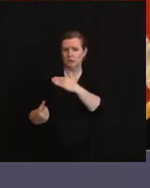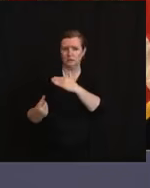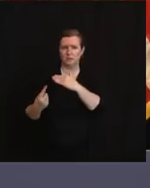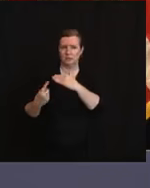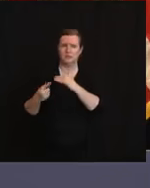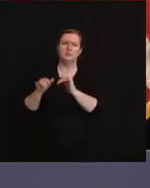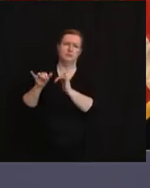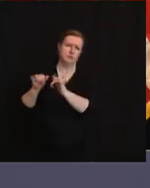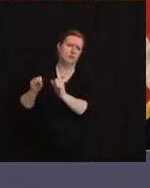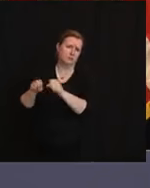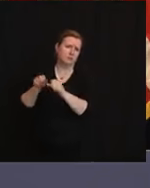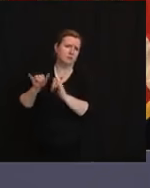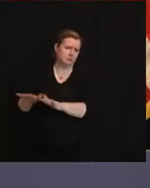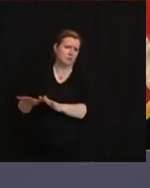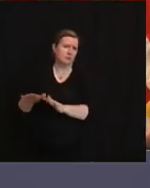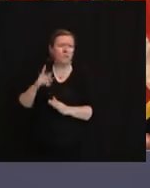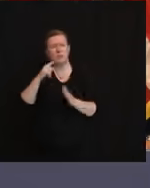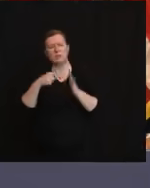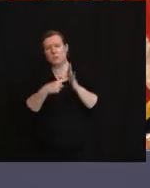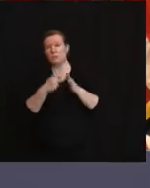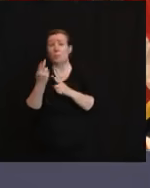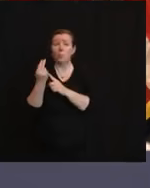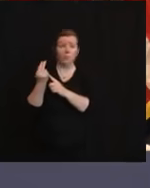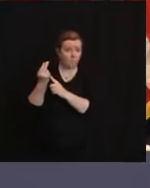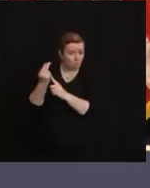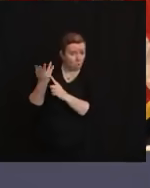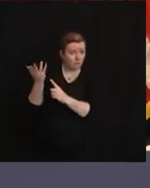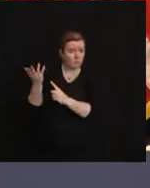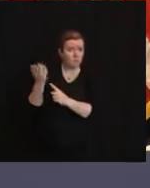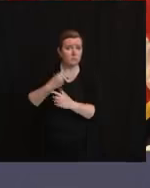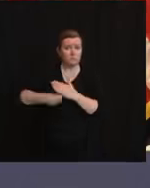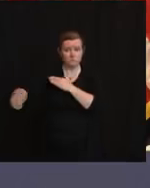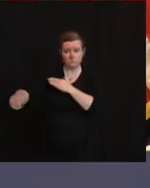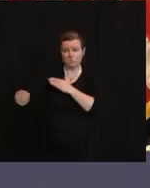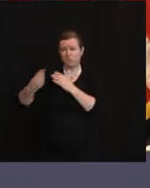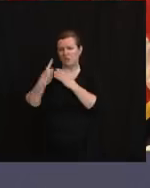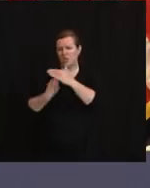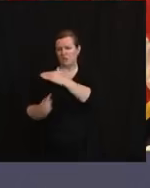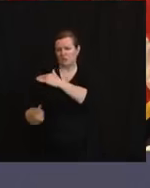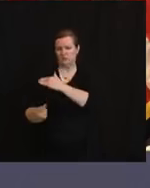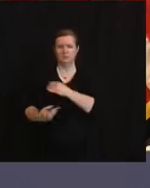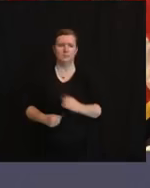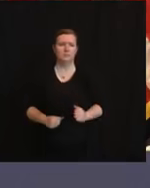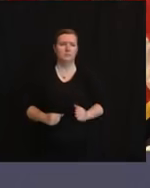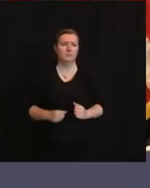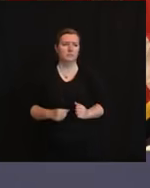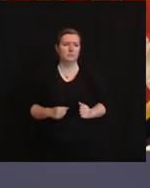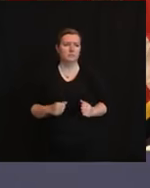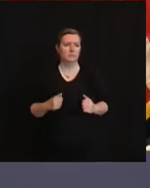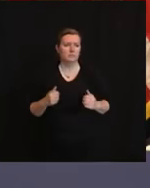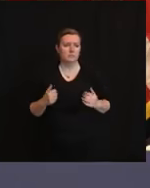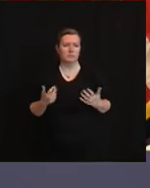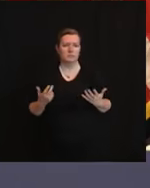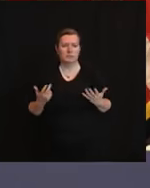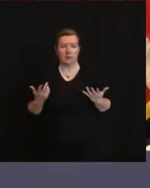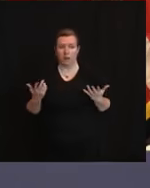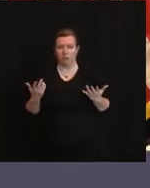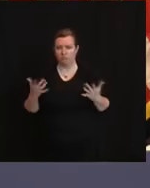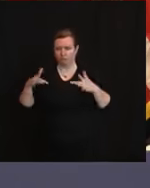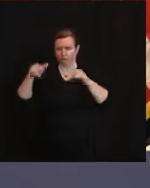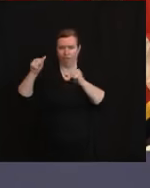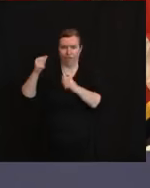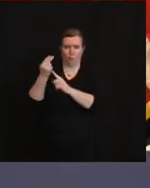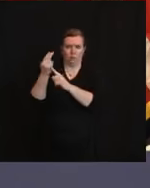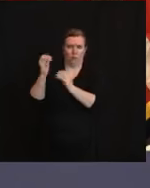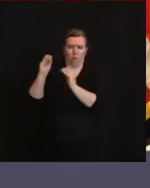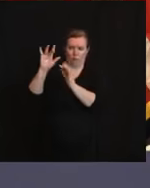hotels. Needless to say, hotels are not exactly full these days. So if your question was, are we